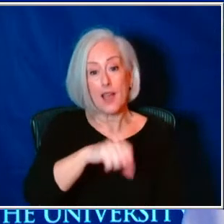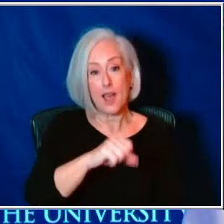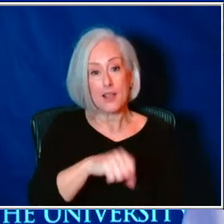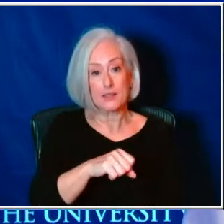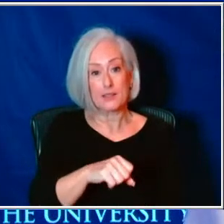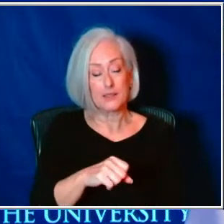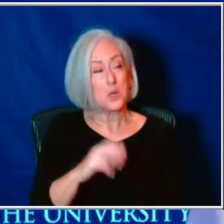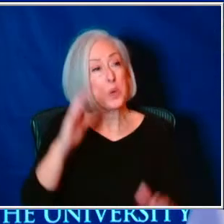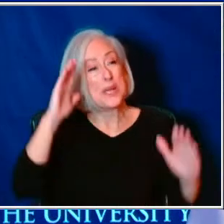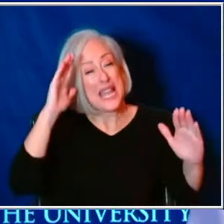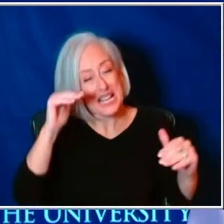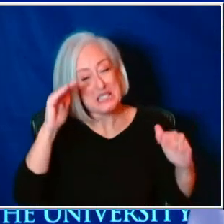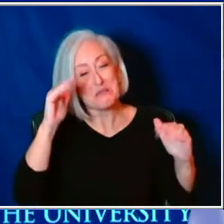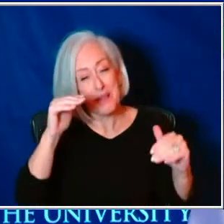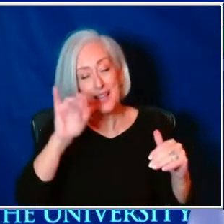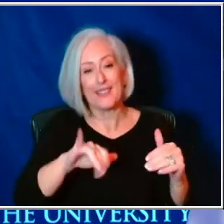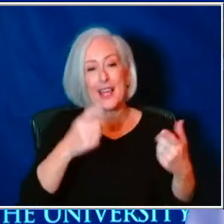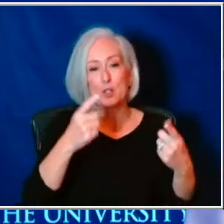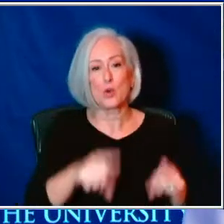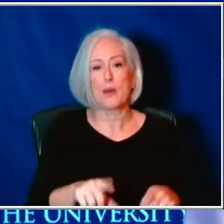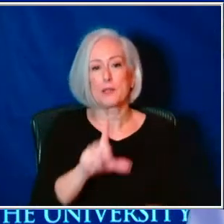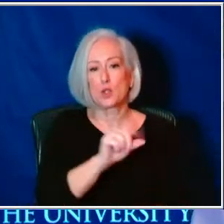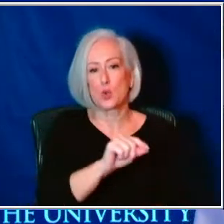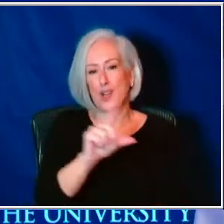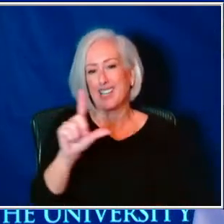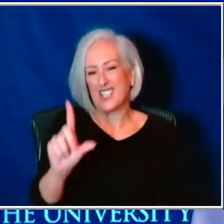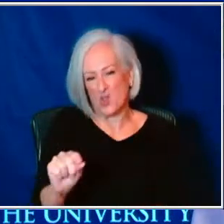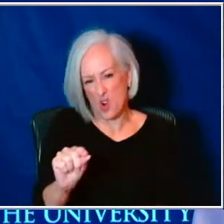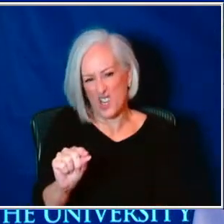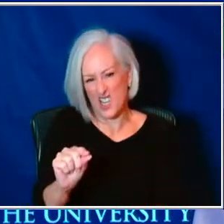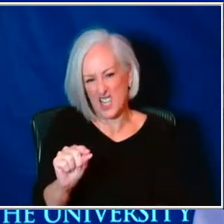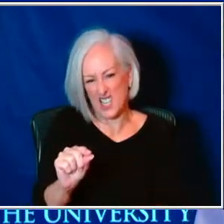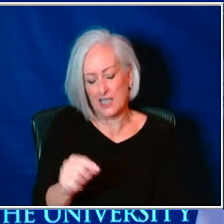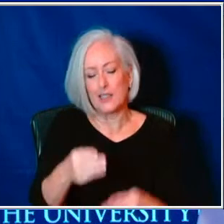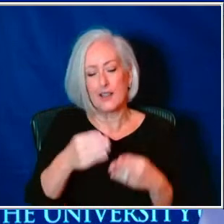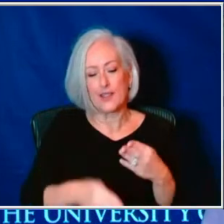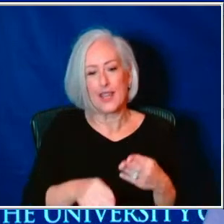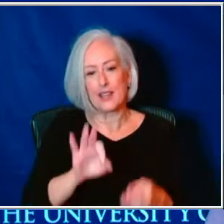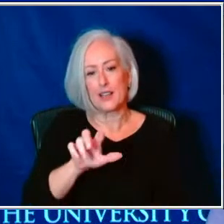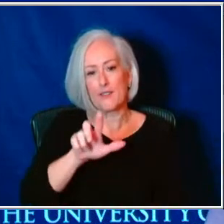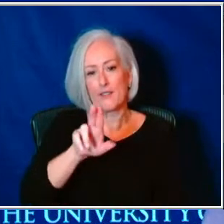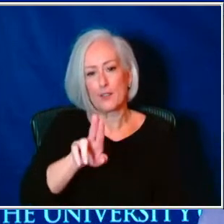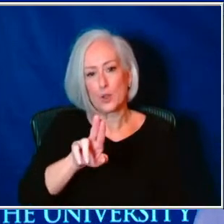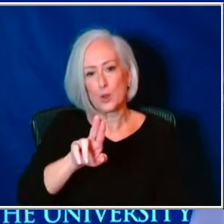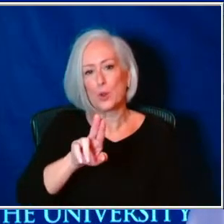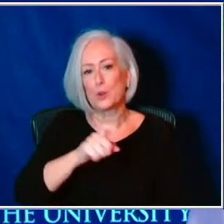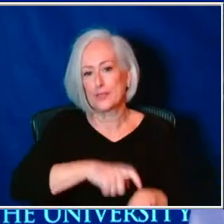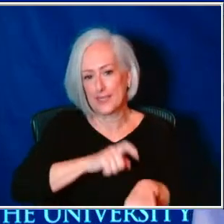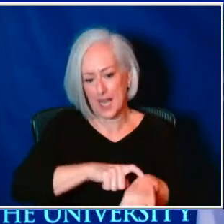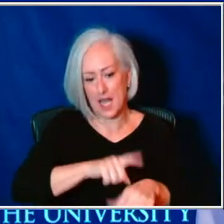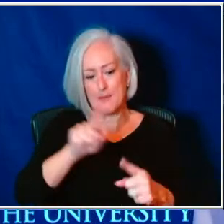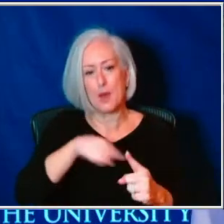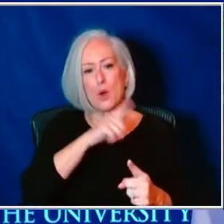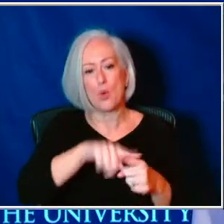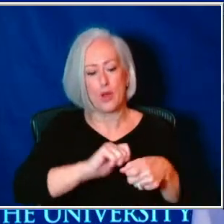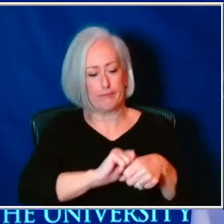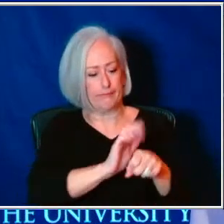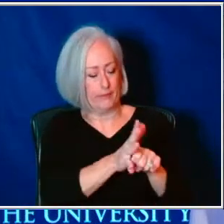in 2020 initially, at the end of that flu season when the pandemic first started. We didn't really see it